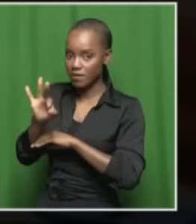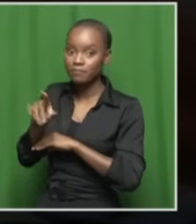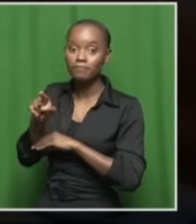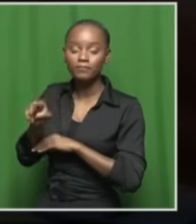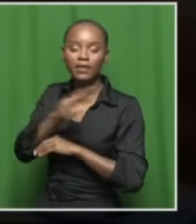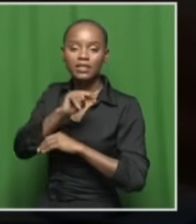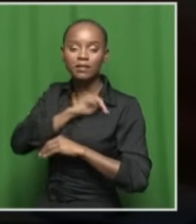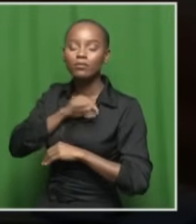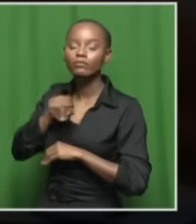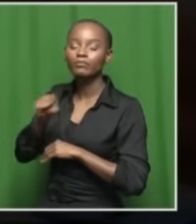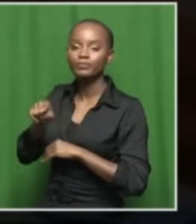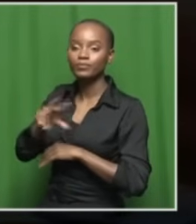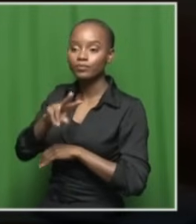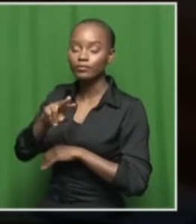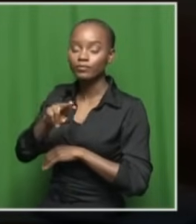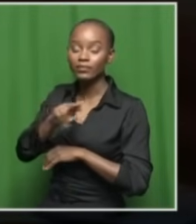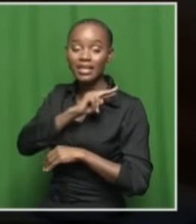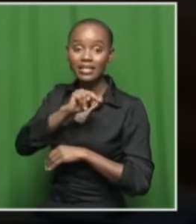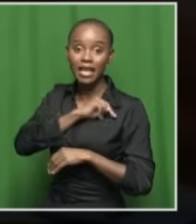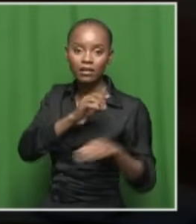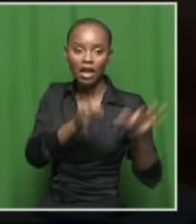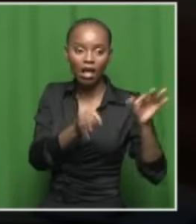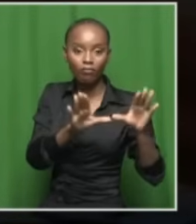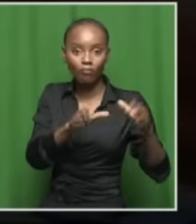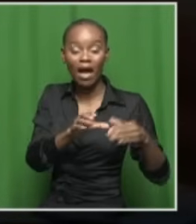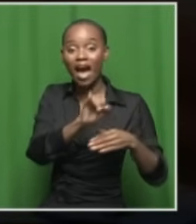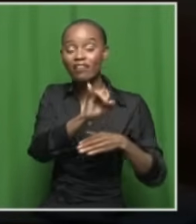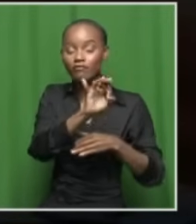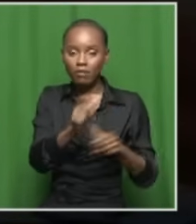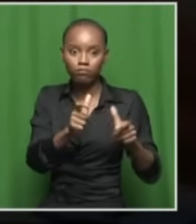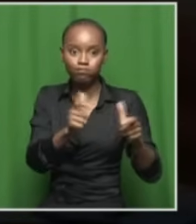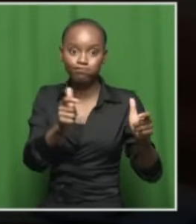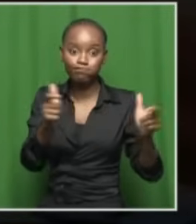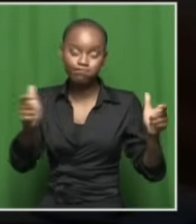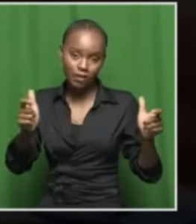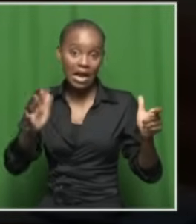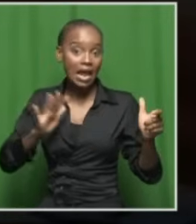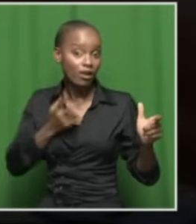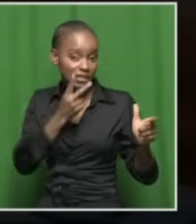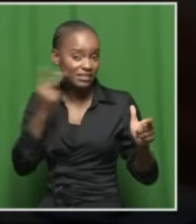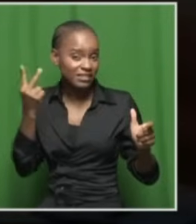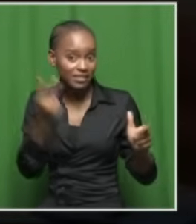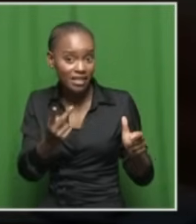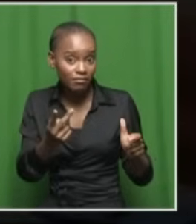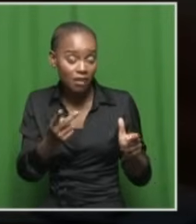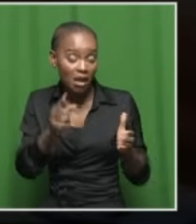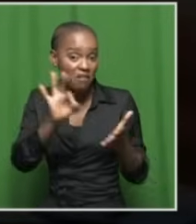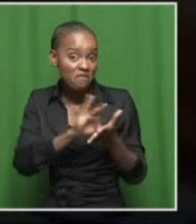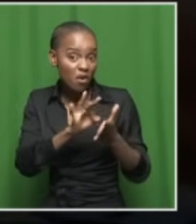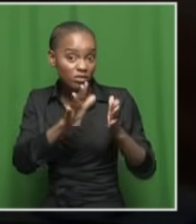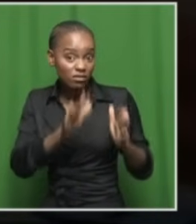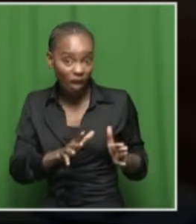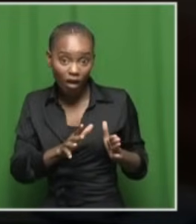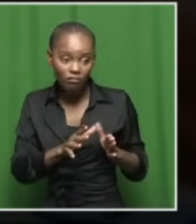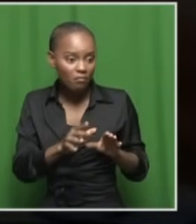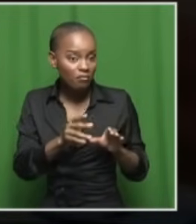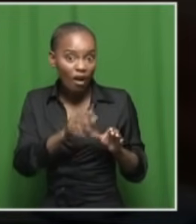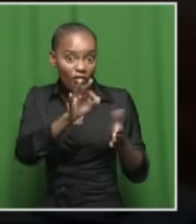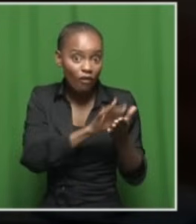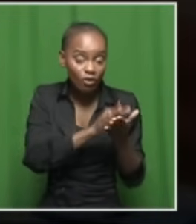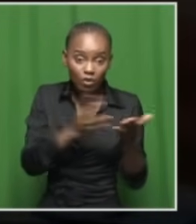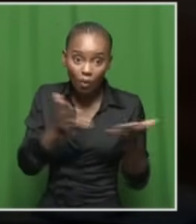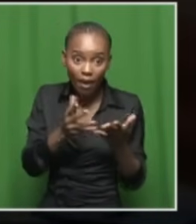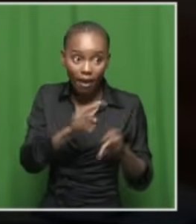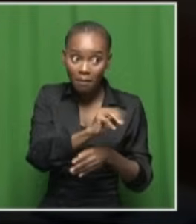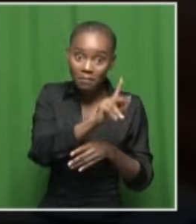example. We want to see if those voters will now be voting with MK of former President Jacob Zuma, or